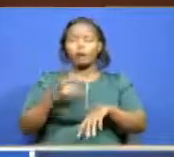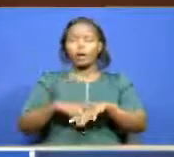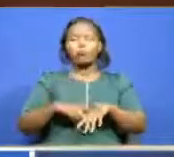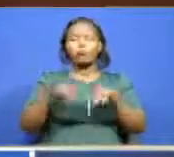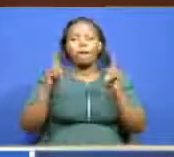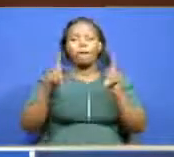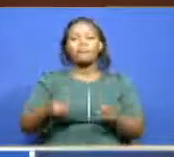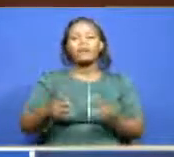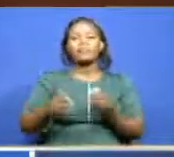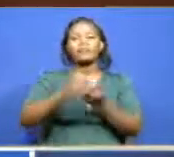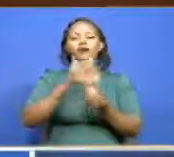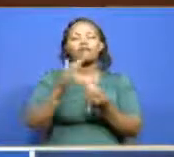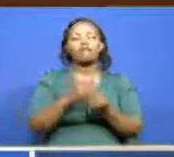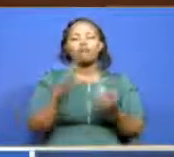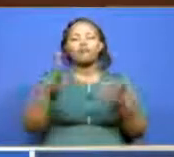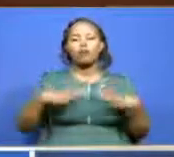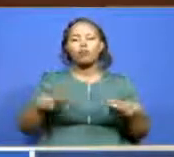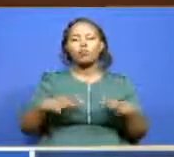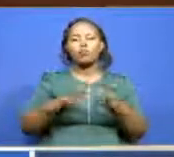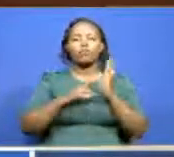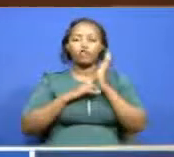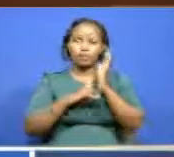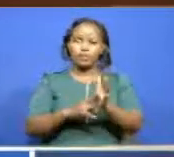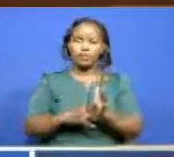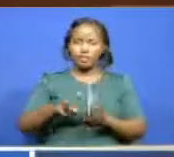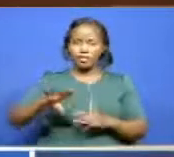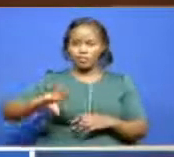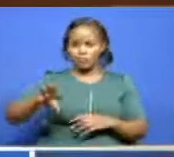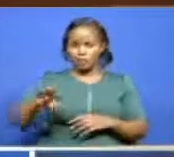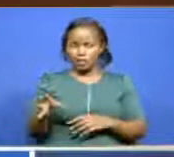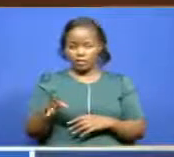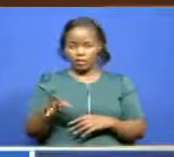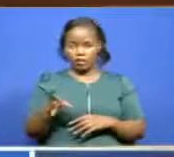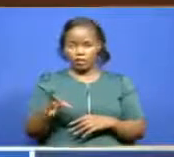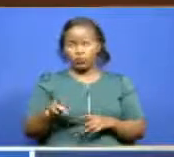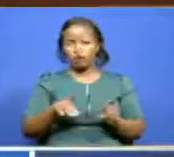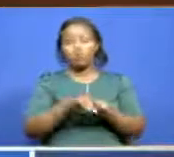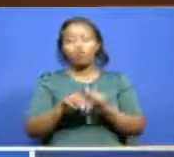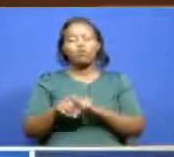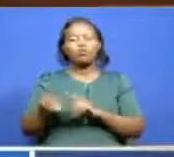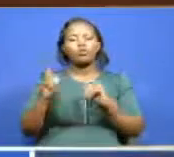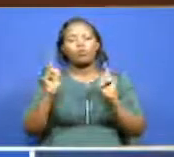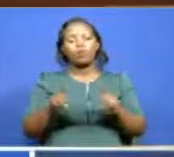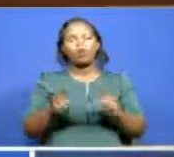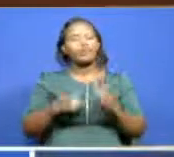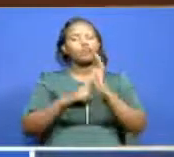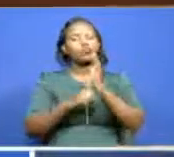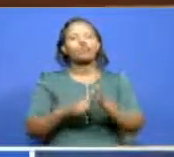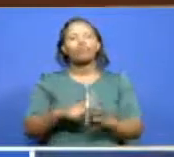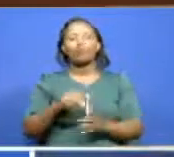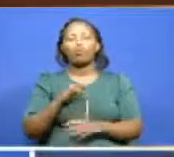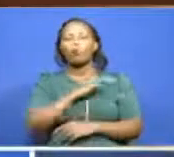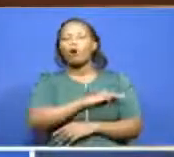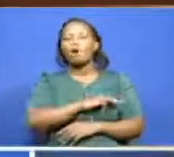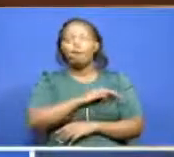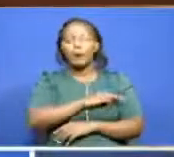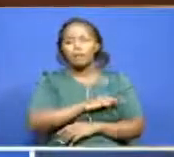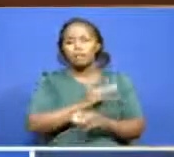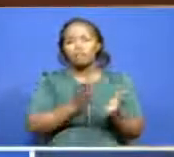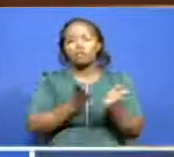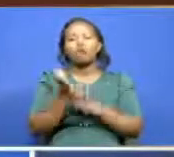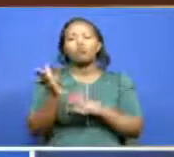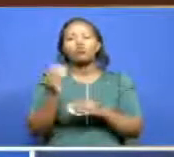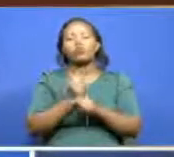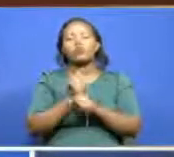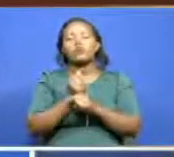people we represent in those counties. We must show empathy by being creative in how we make sure